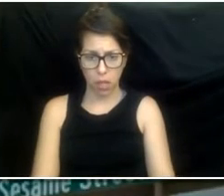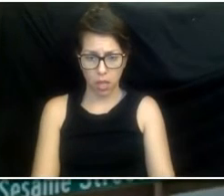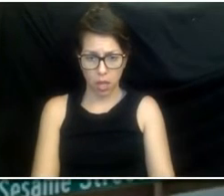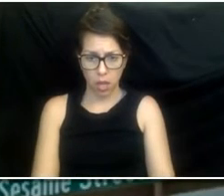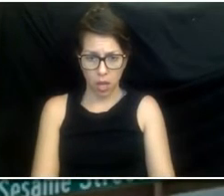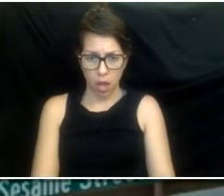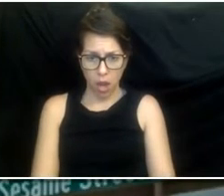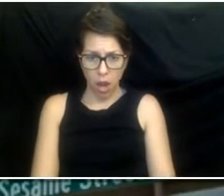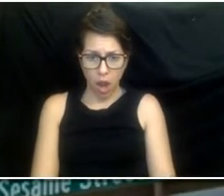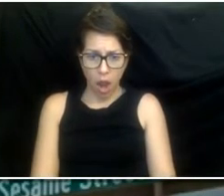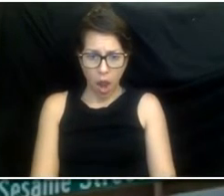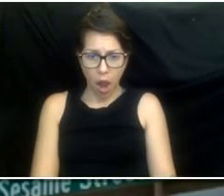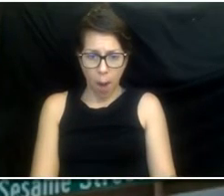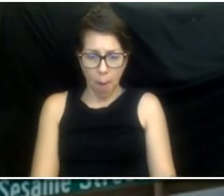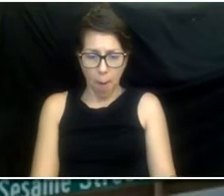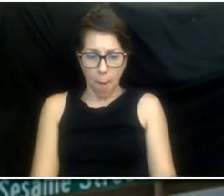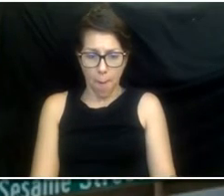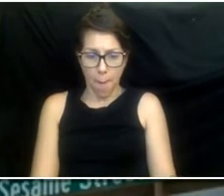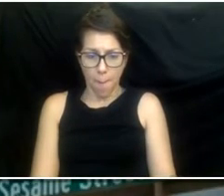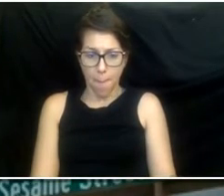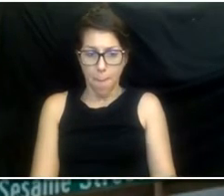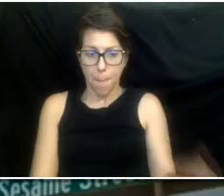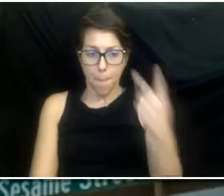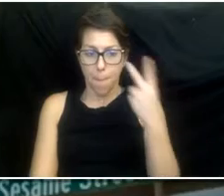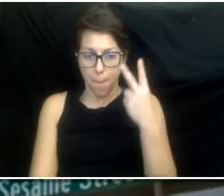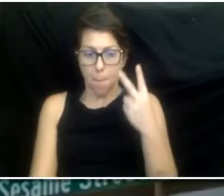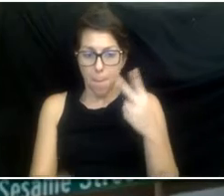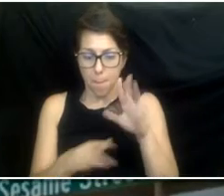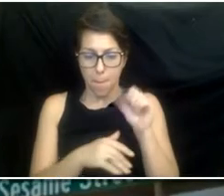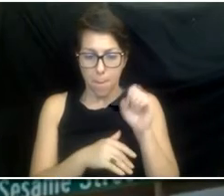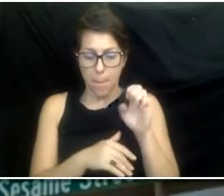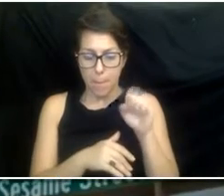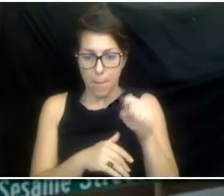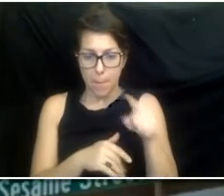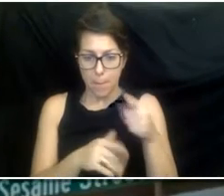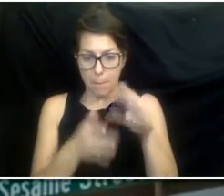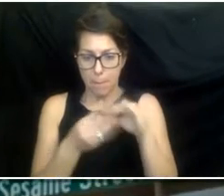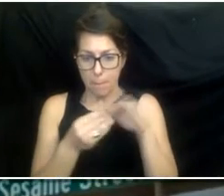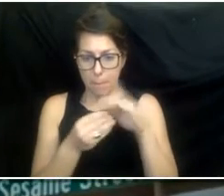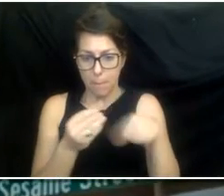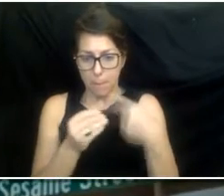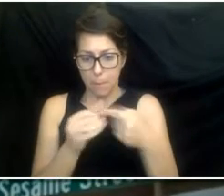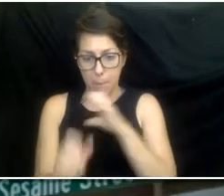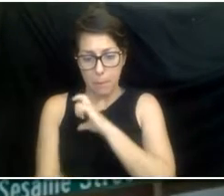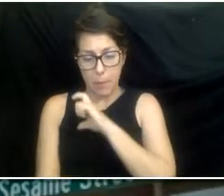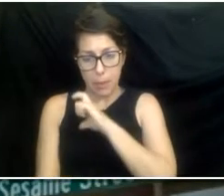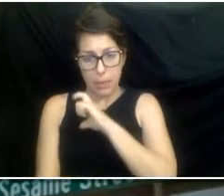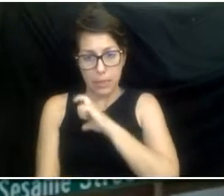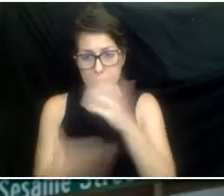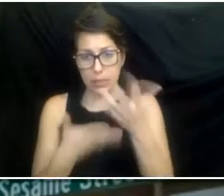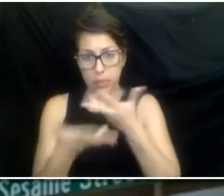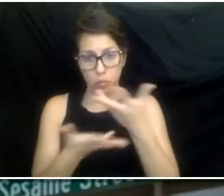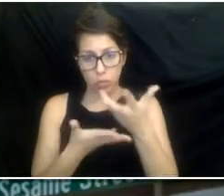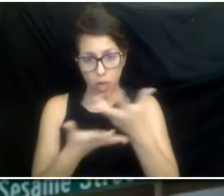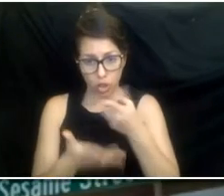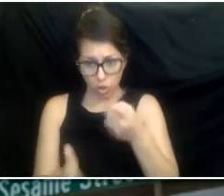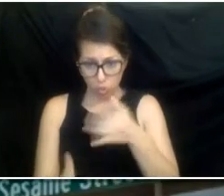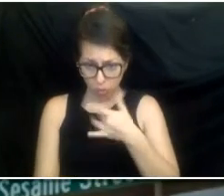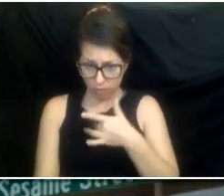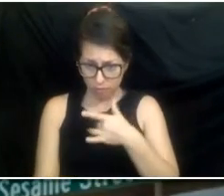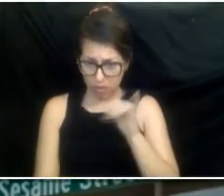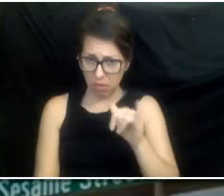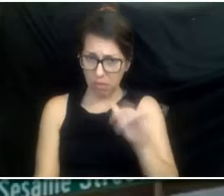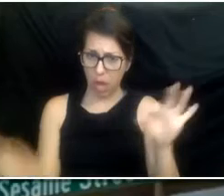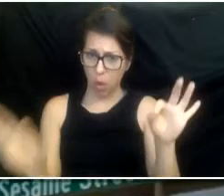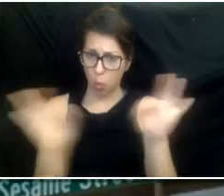and location of those interactions so the um Deputy inspector can go back and look at the body